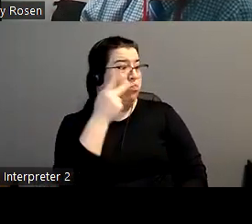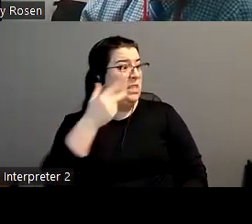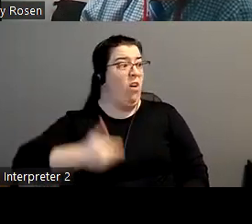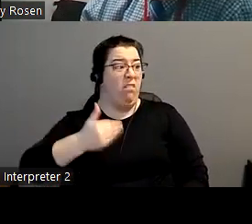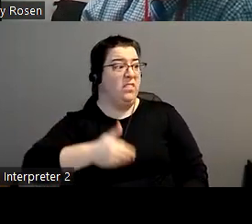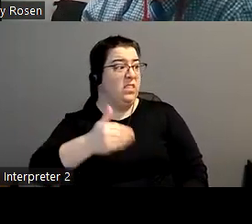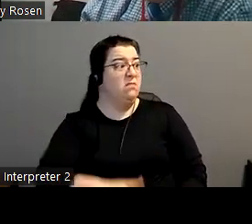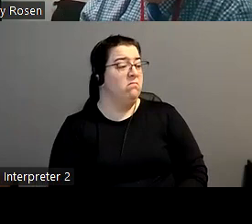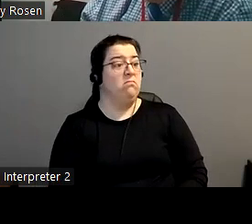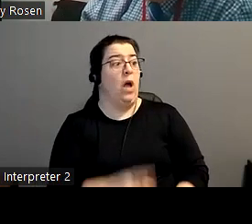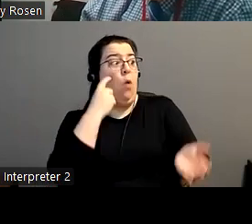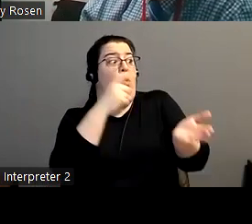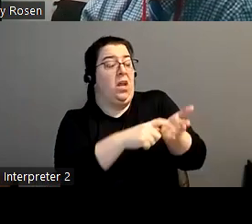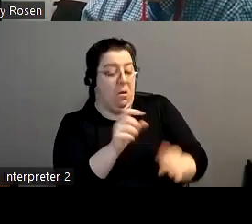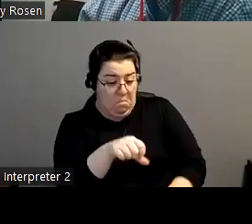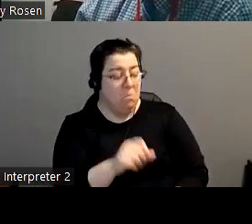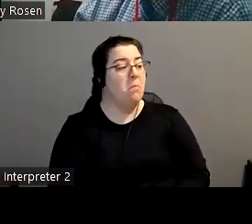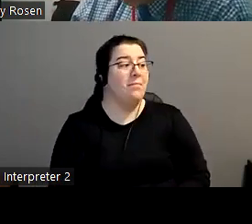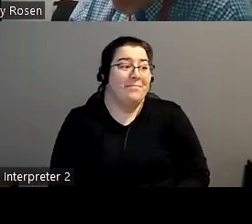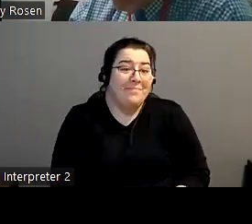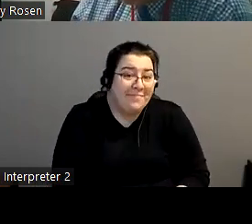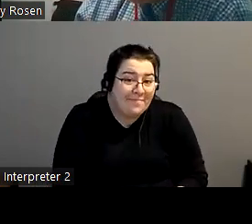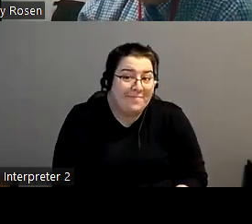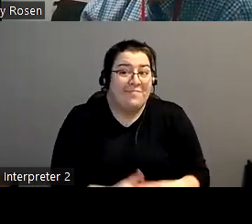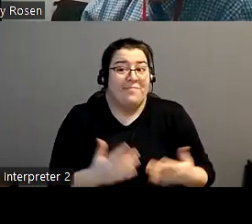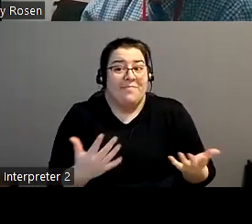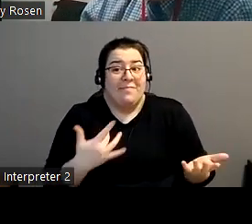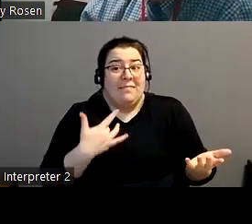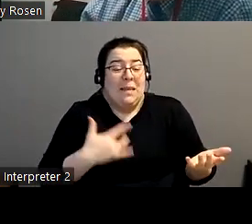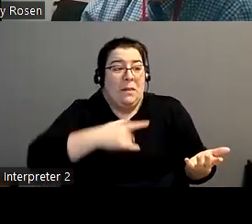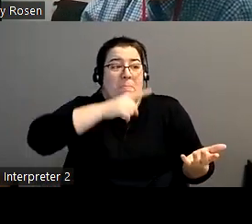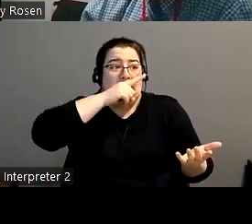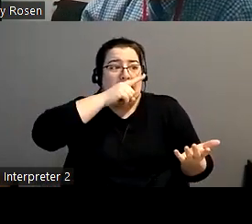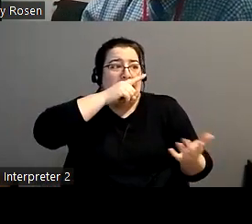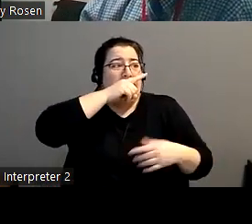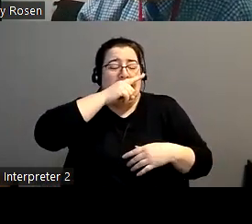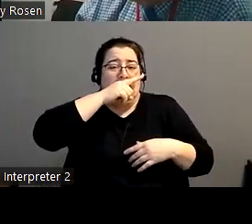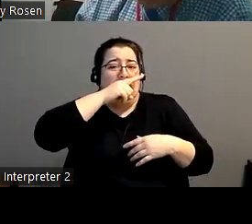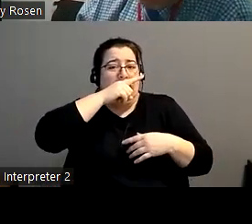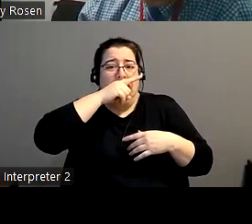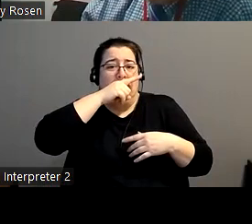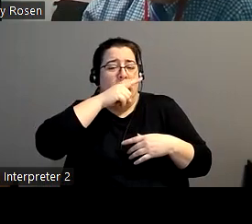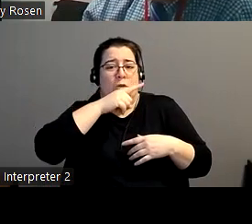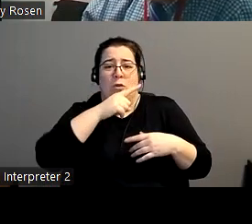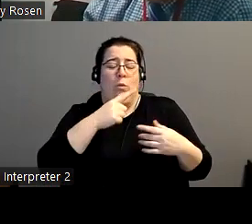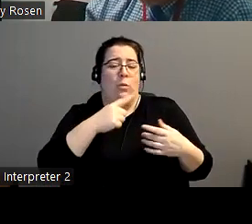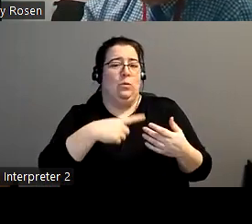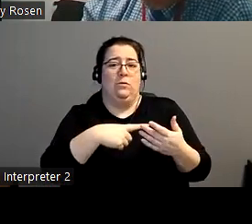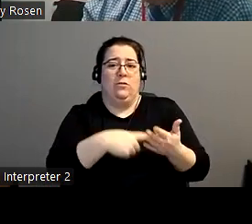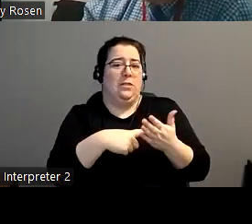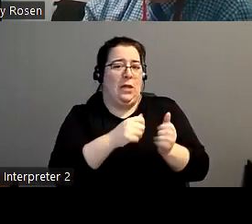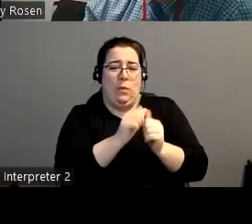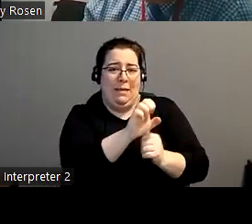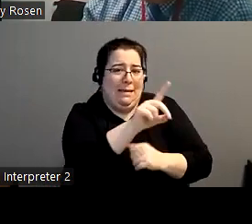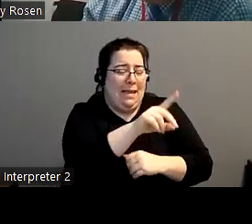it. But we often don't discuss it with the ED. We often don't report it to the authorities. And they